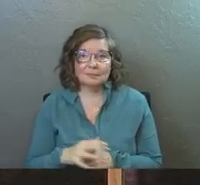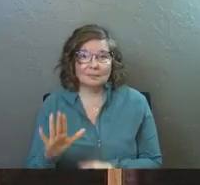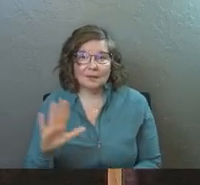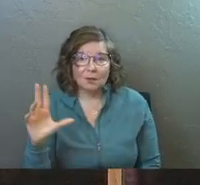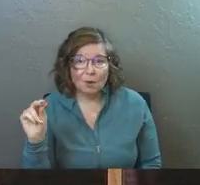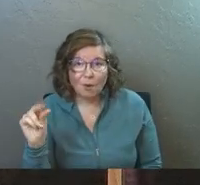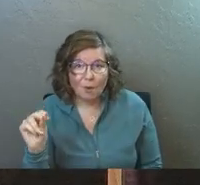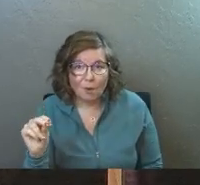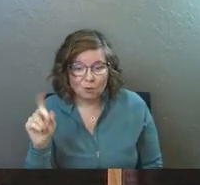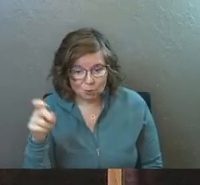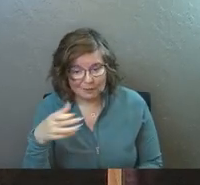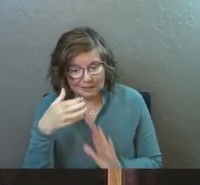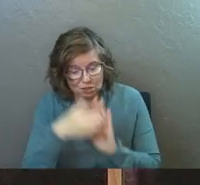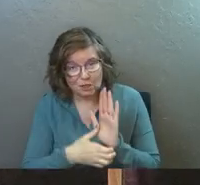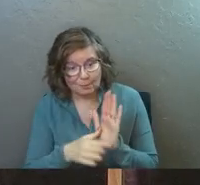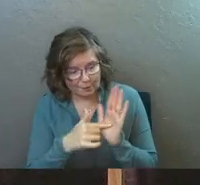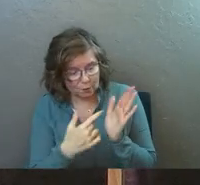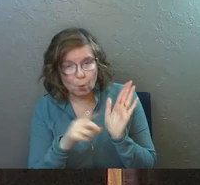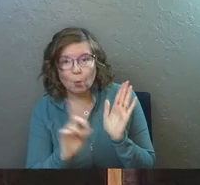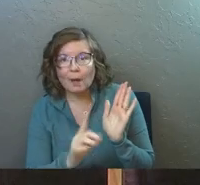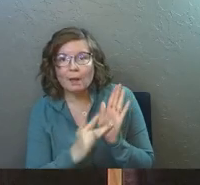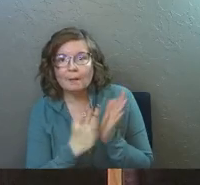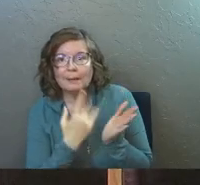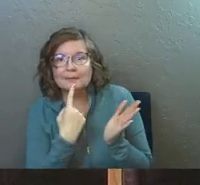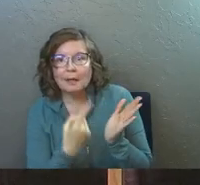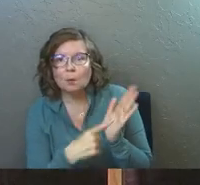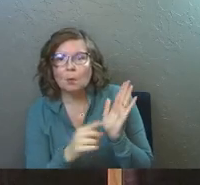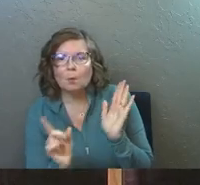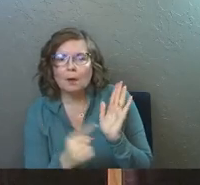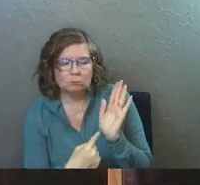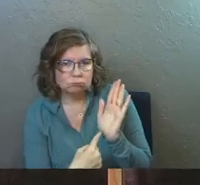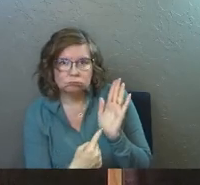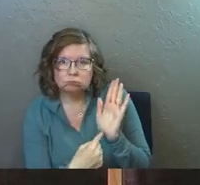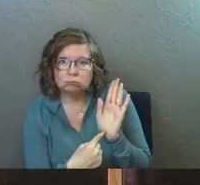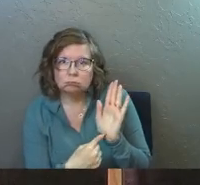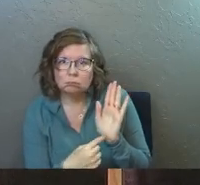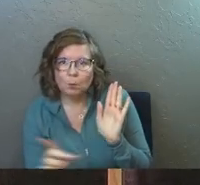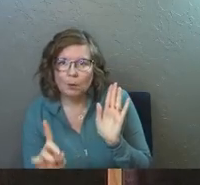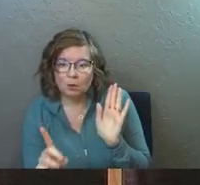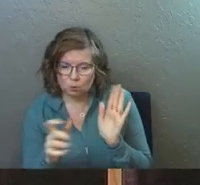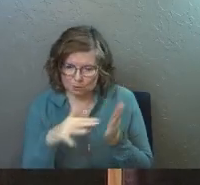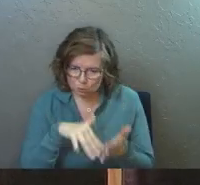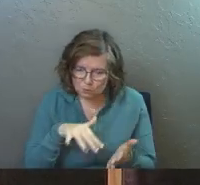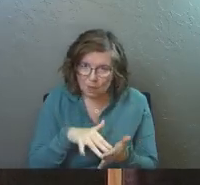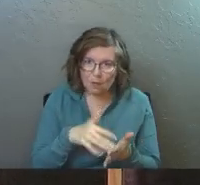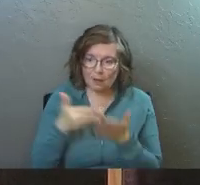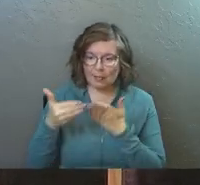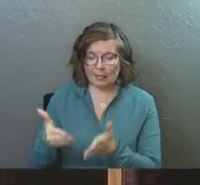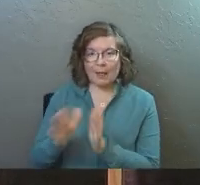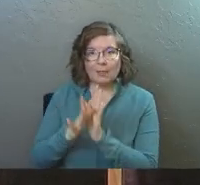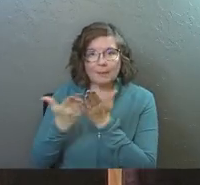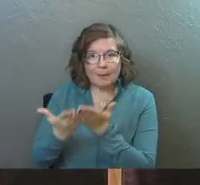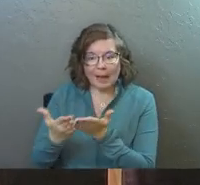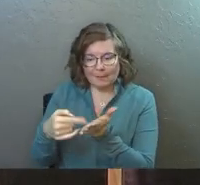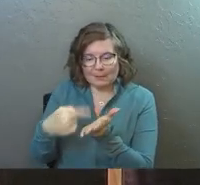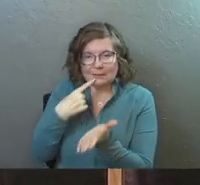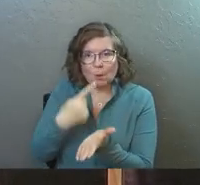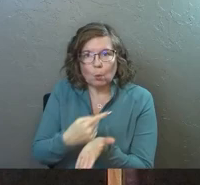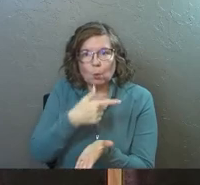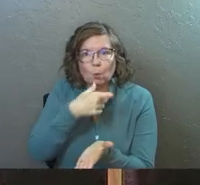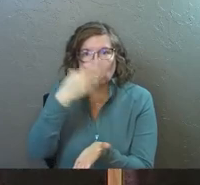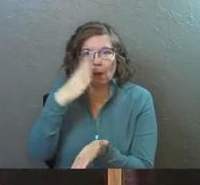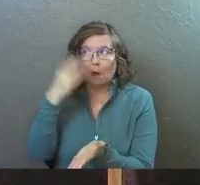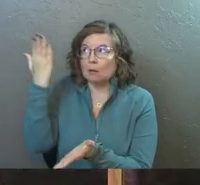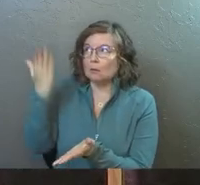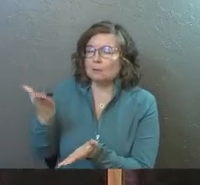No, you need a chapter and verse on that. You need to study that. You need to let the Bible tell you who God is.